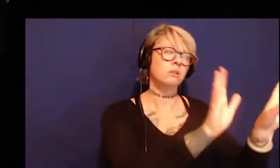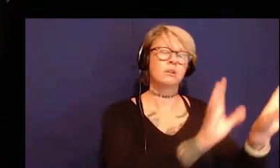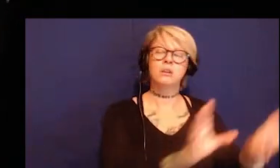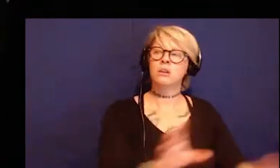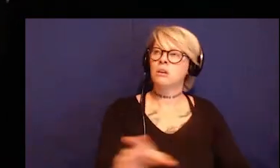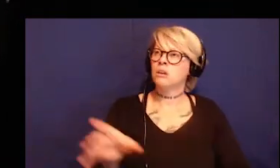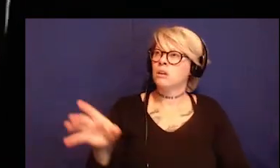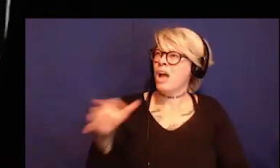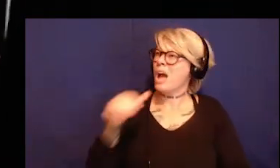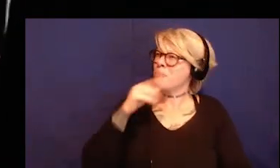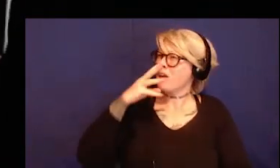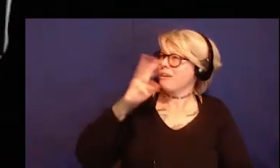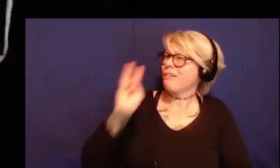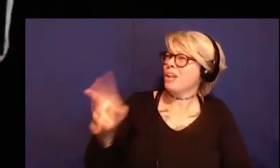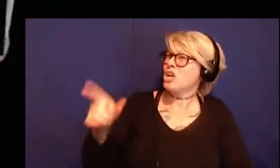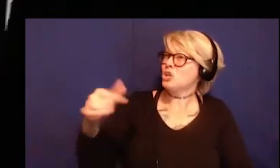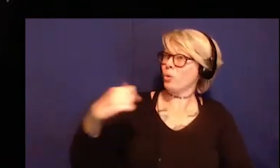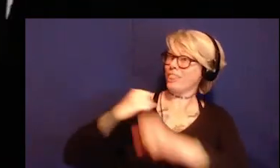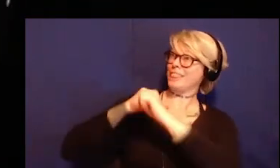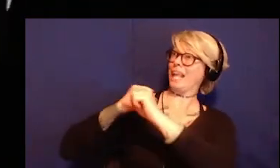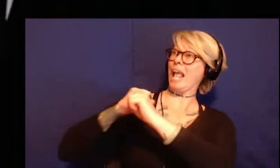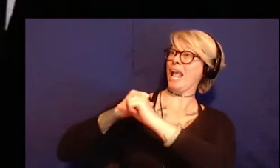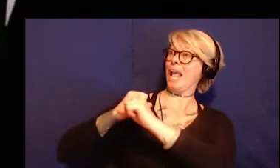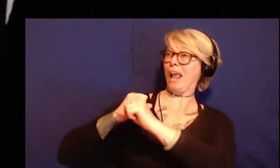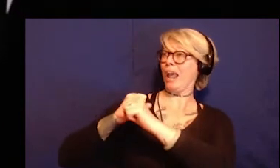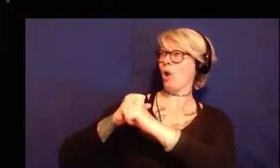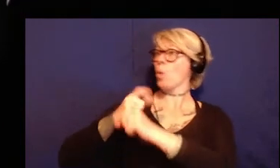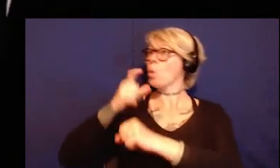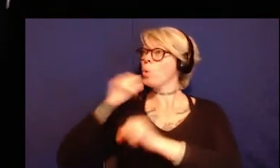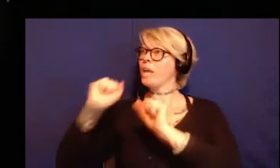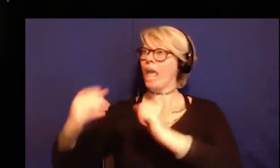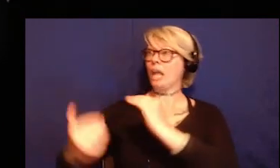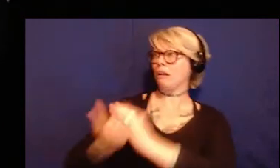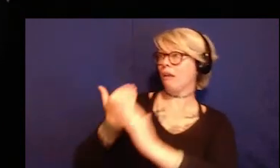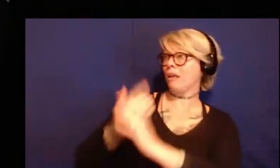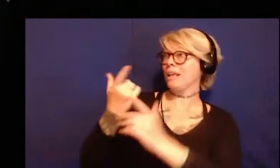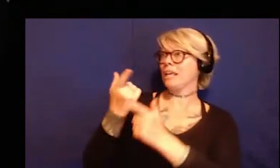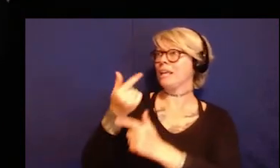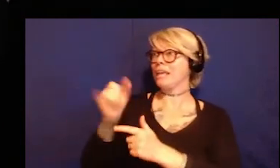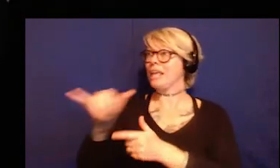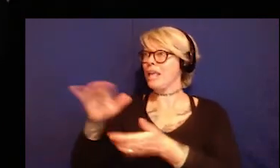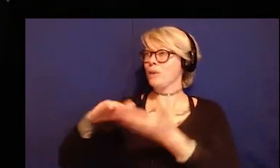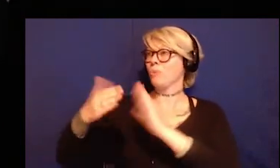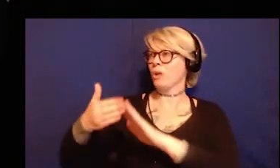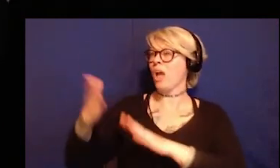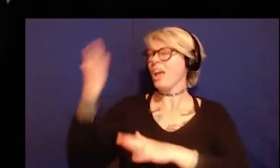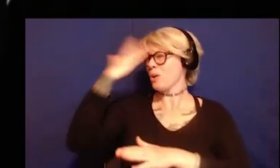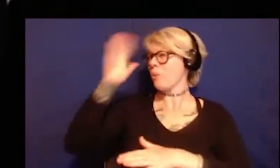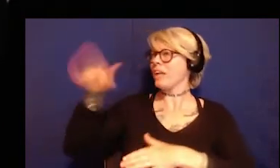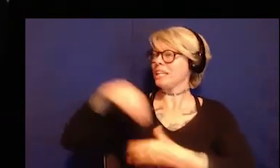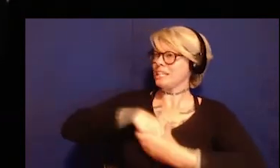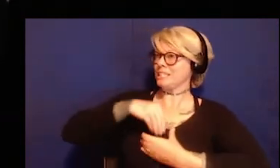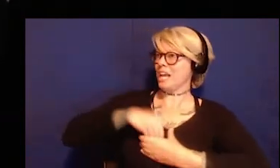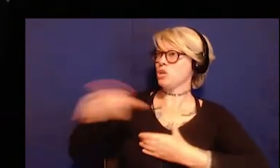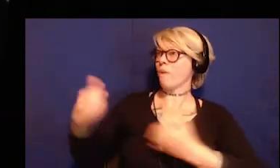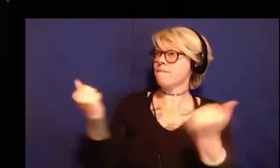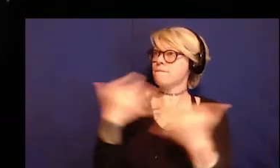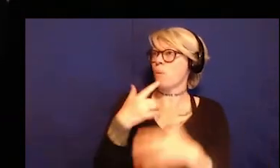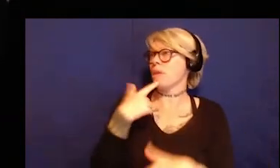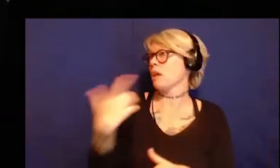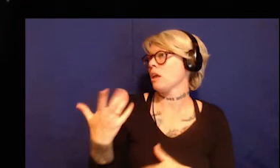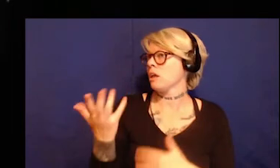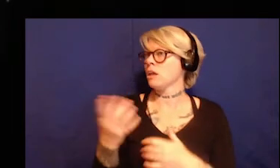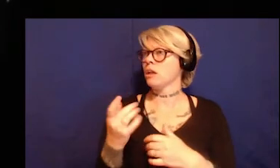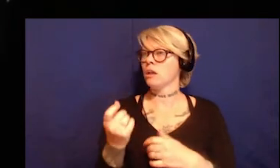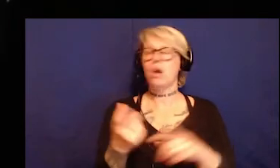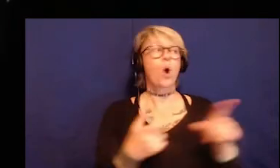not the gay gatekeeper. I know you have some weird internalized homophobia going on with you, but you're really Sorry, I forgot you